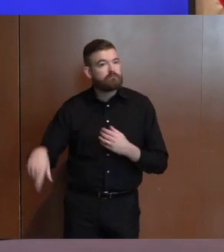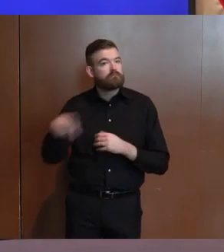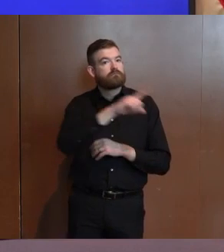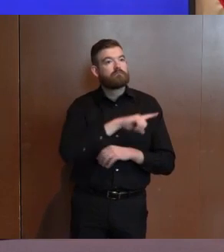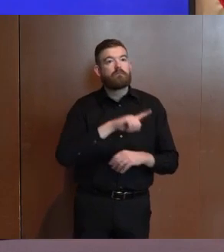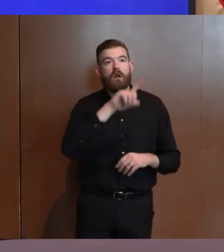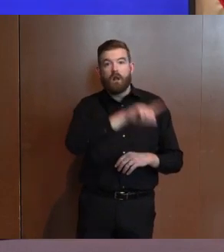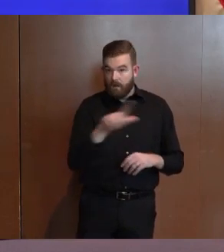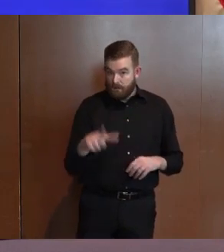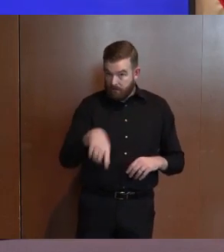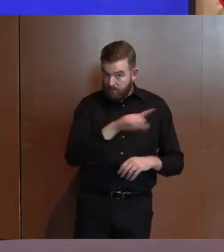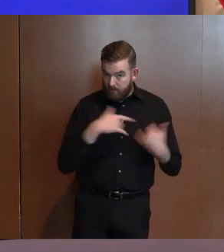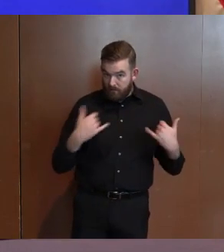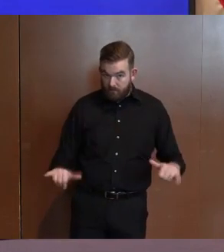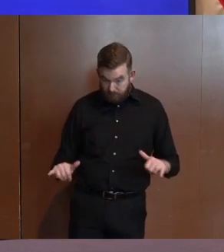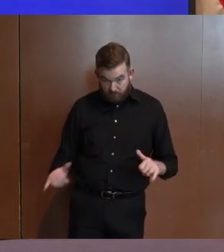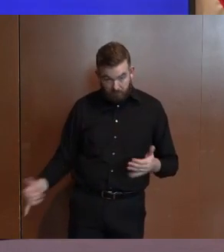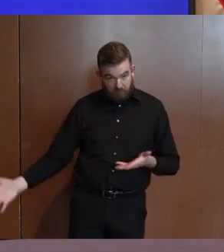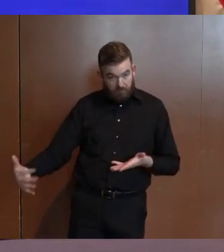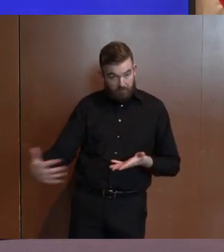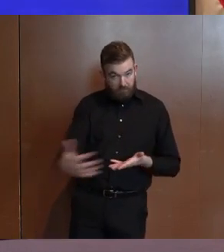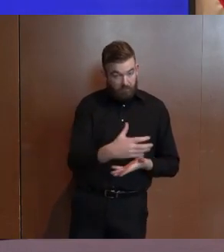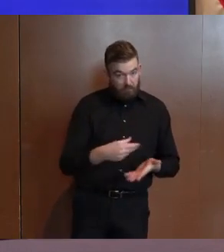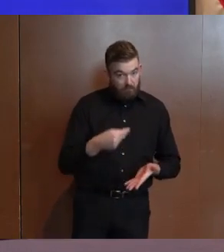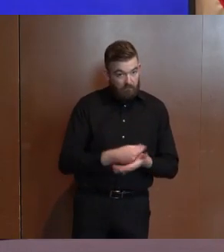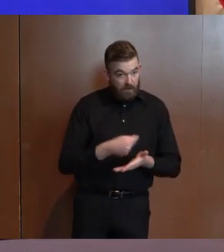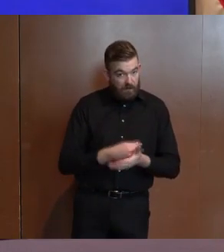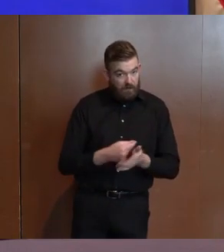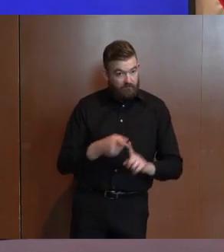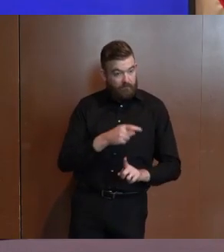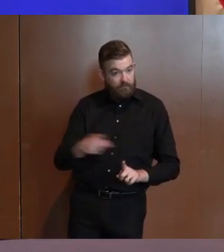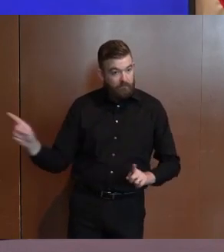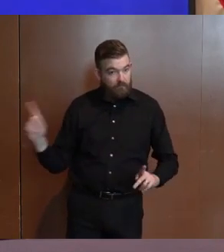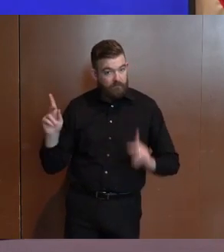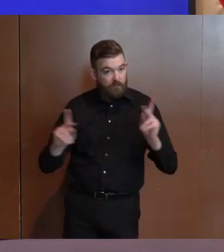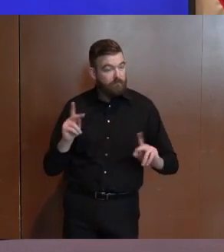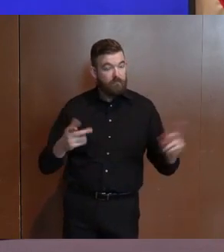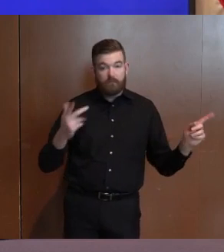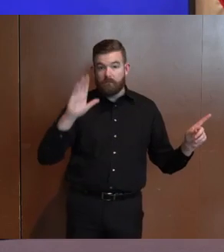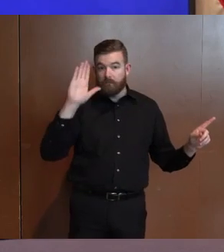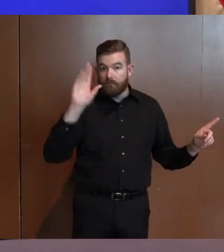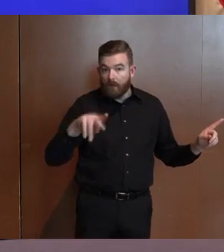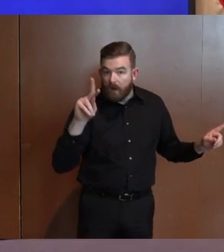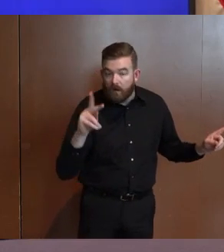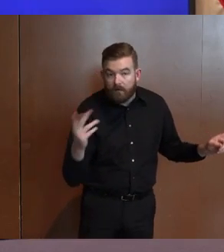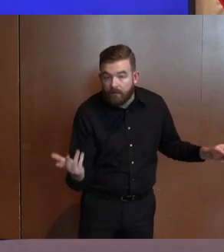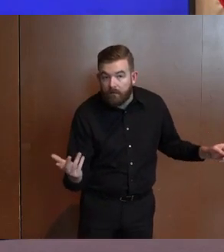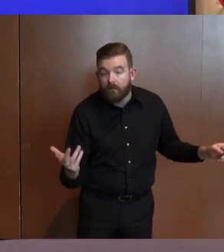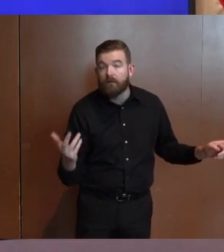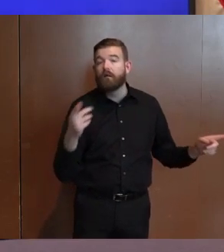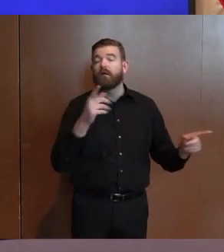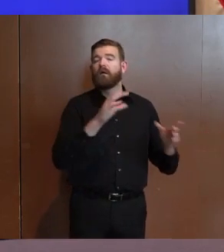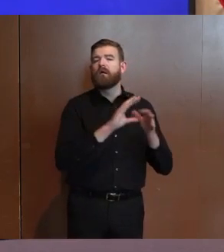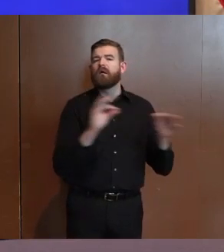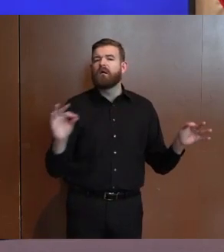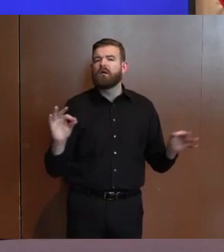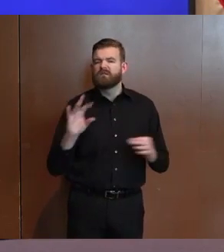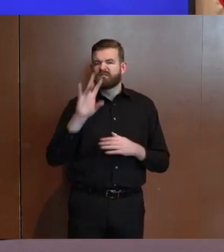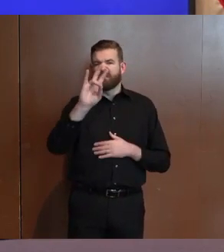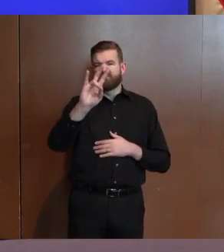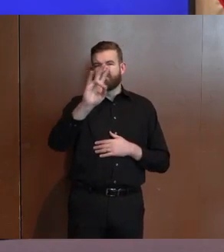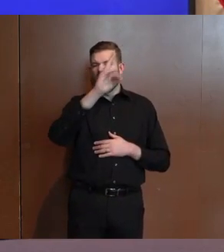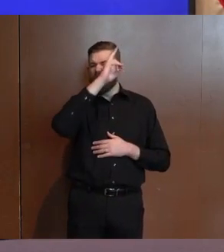and the federal government? And then for the health commissioner, you mentioned 7 hospitals called last night to say they're on diversion status. Could you